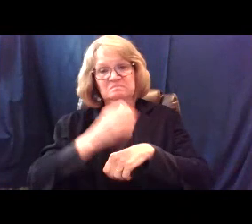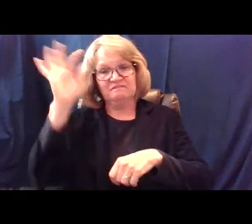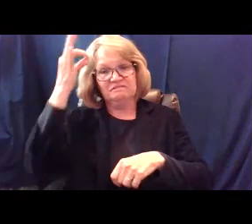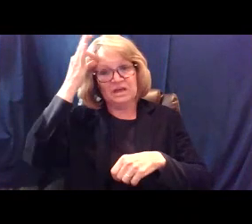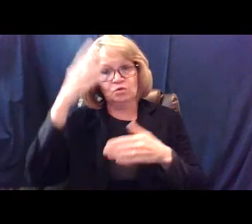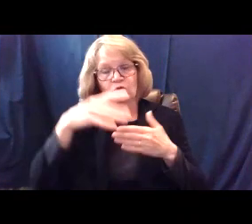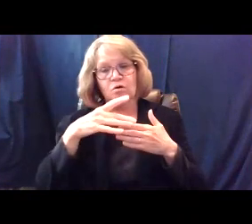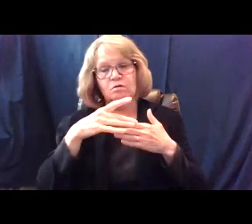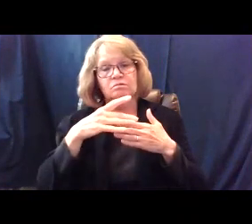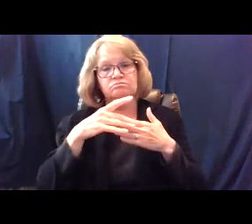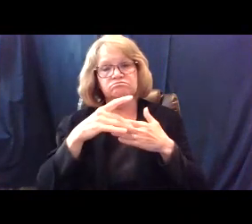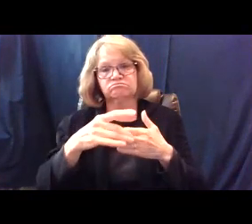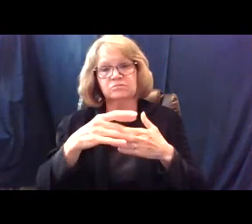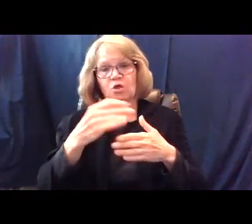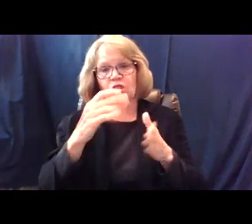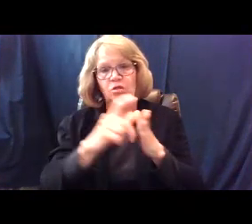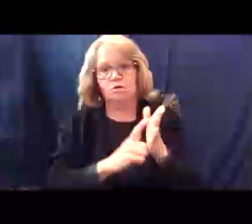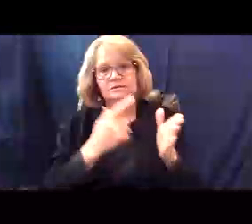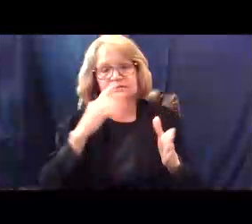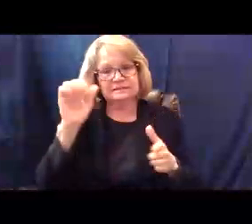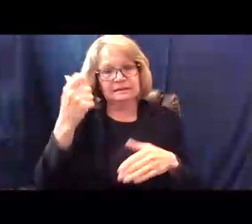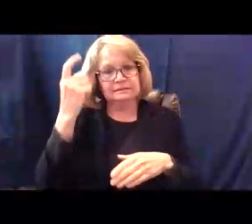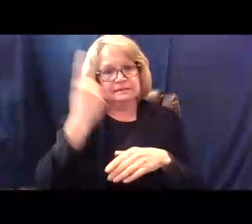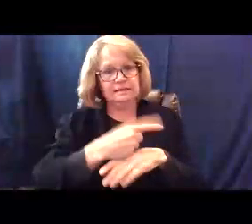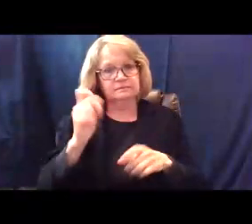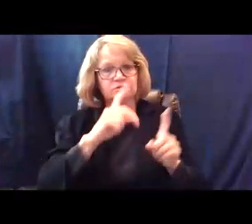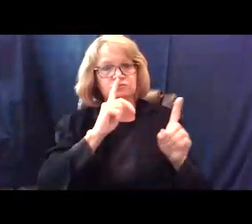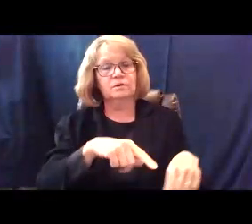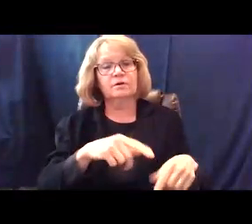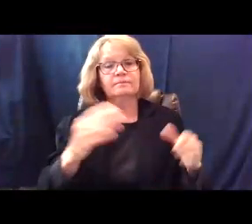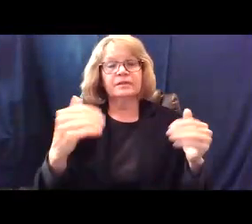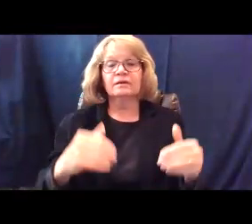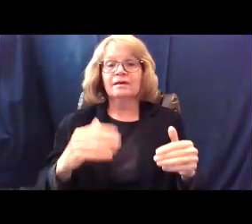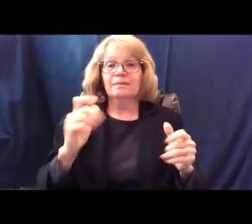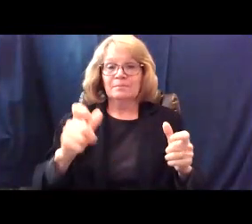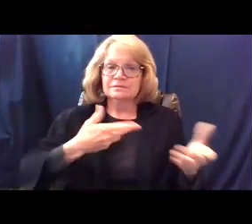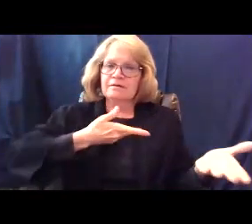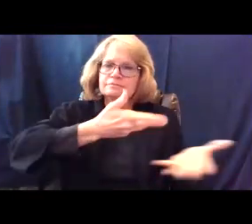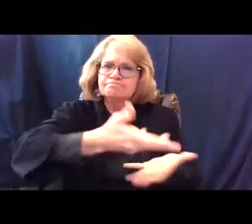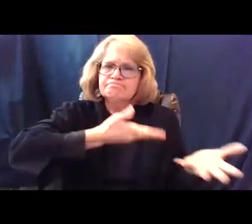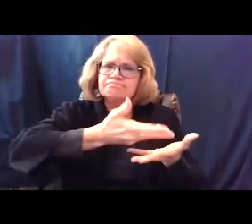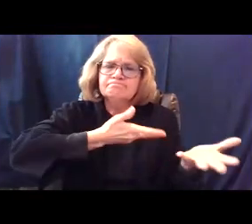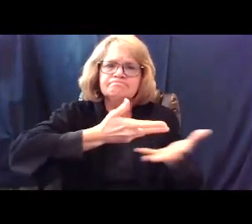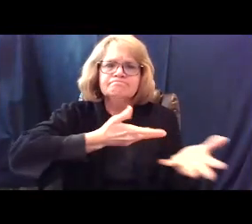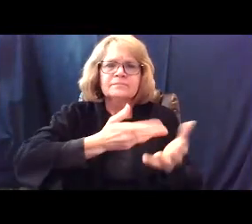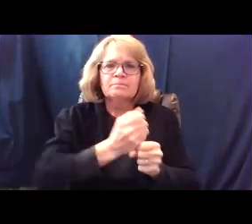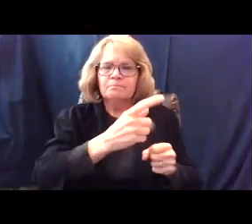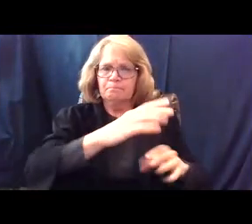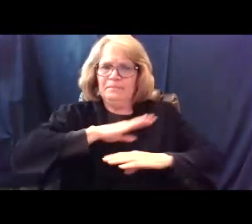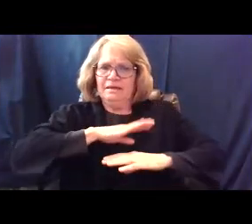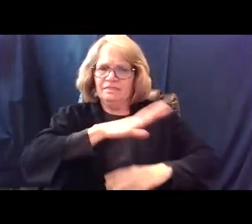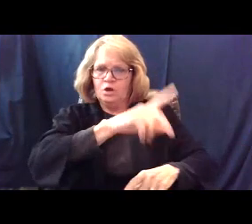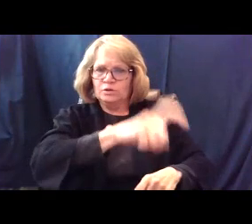guidance. And a housing provider should be engaging in interactive dialogue to meet that tenant's needs. So if they do need to deny